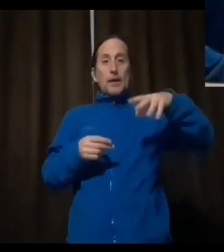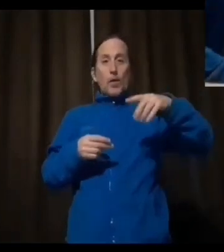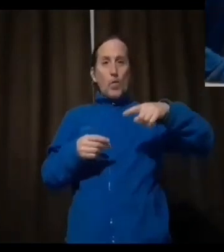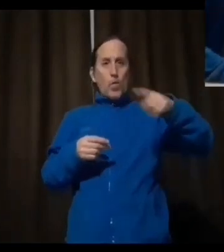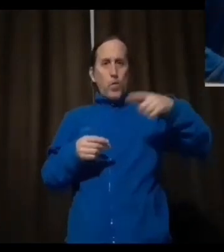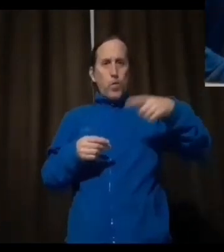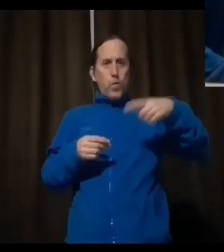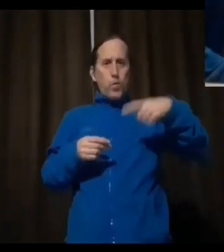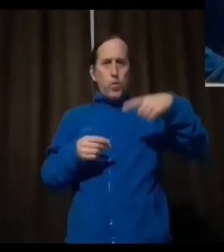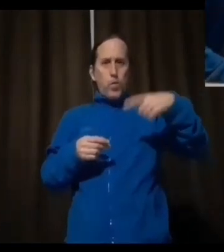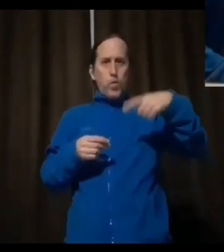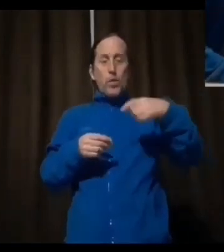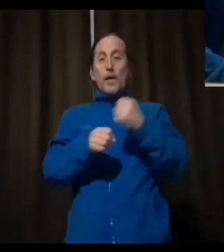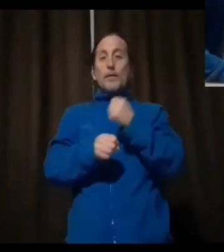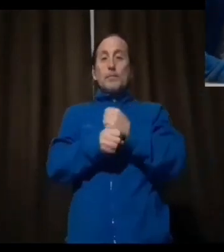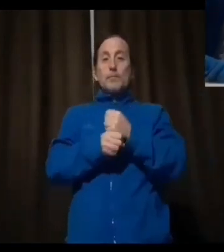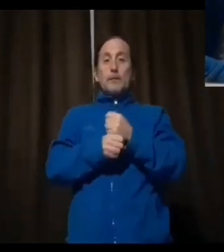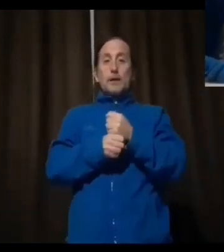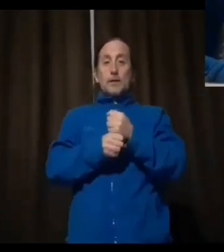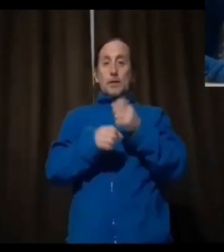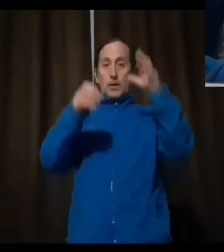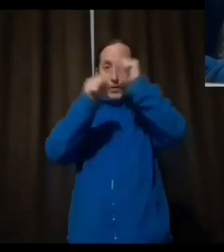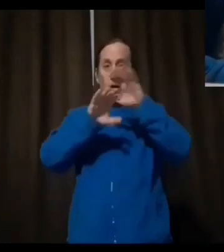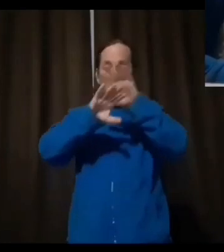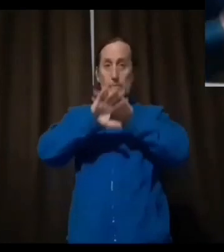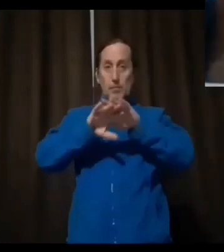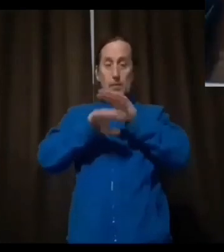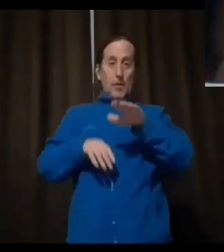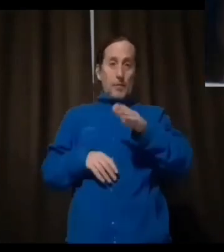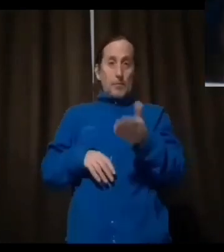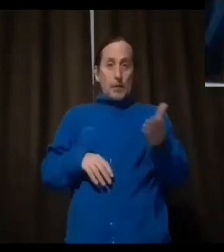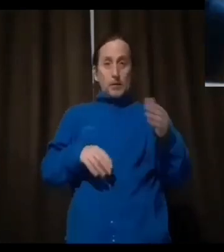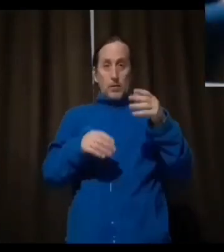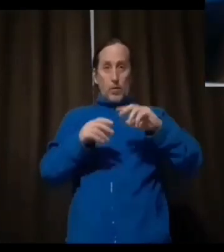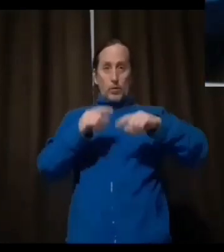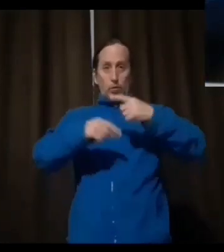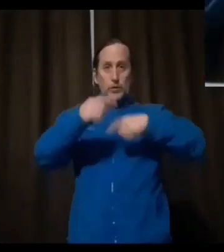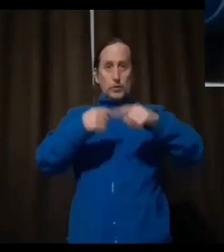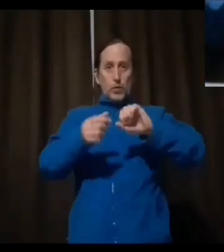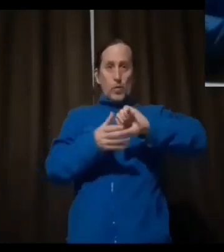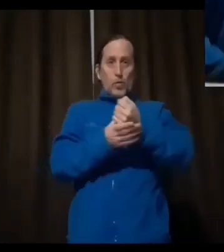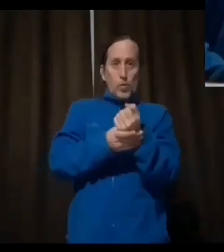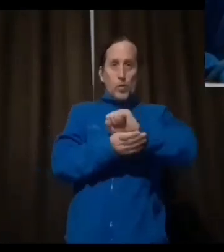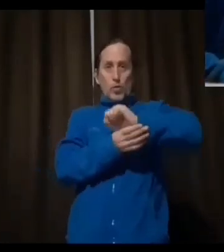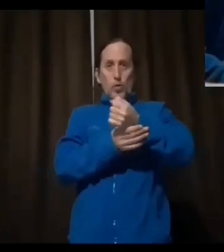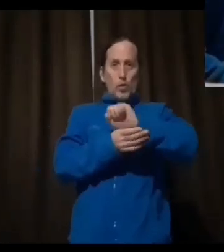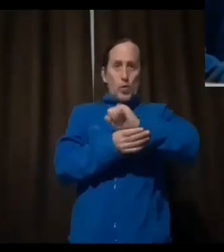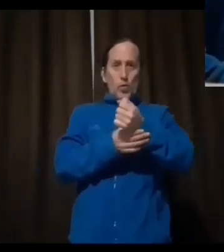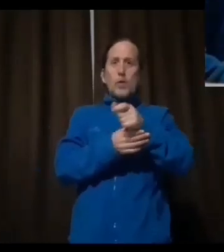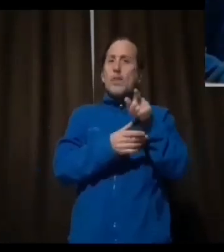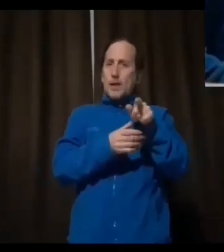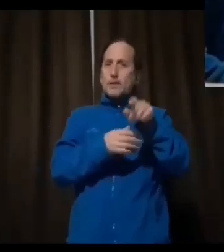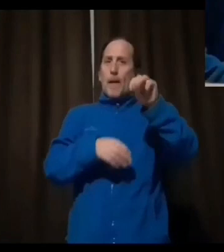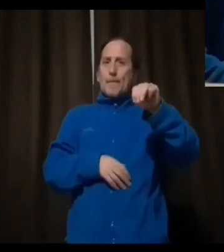of space-time. And that gives us matter. Matter. We are collections of